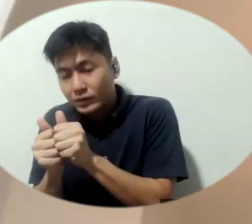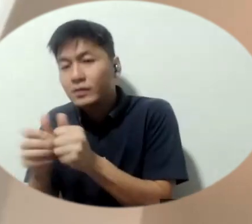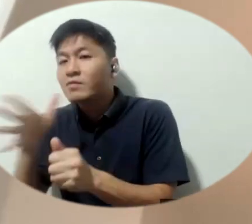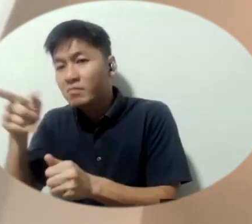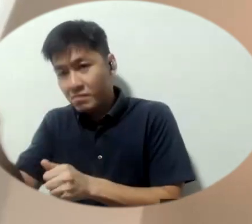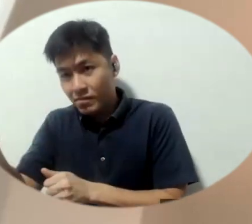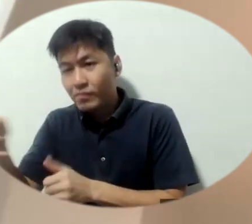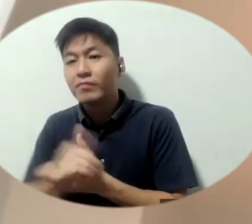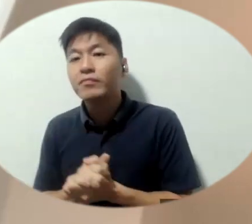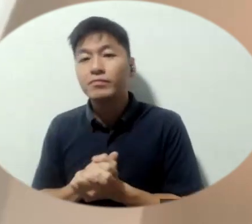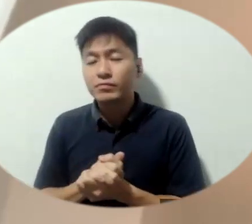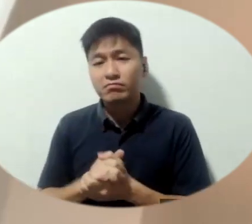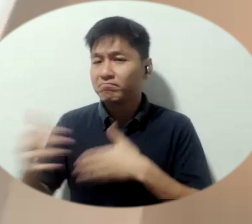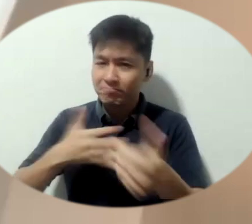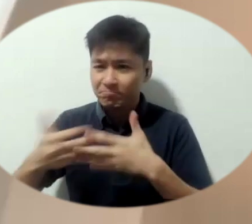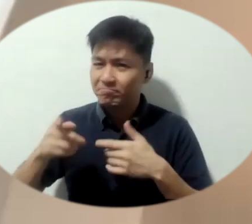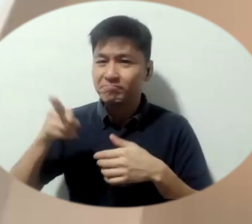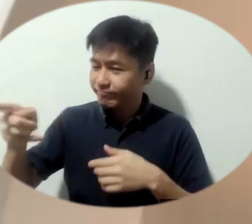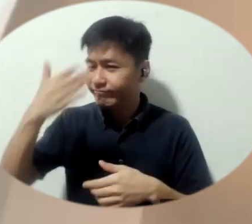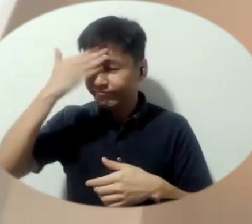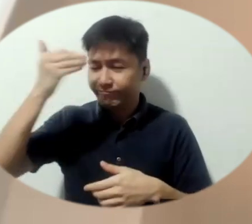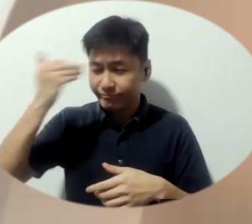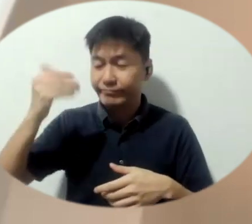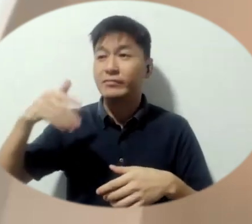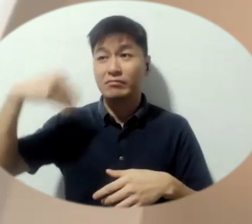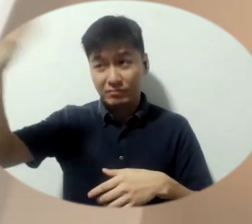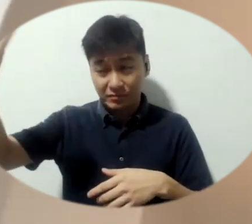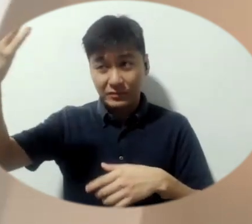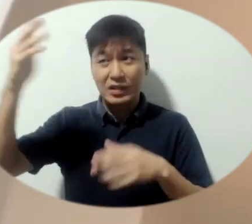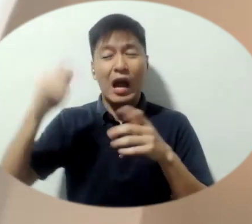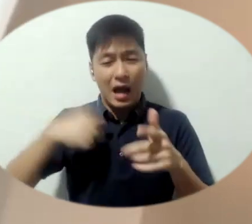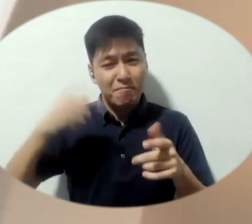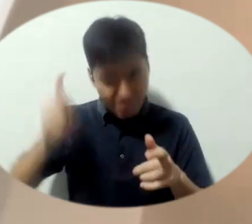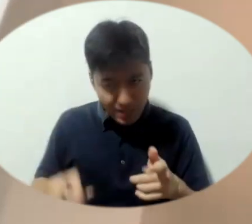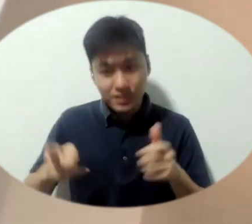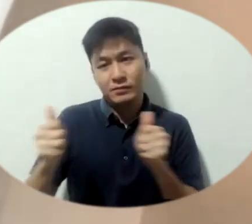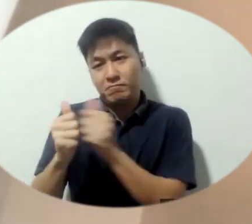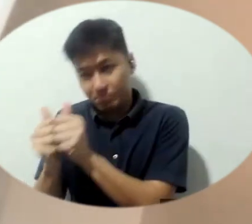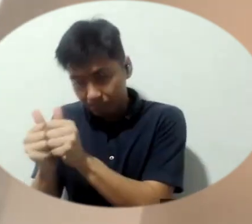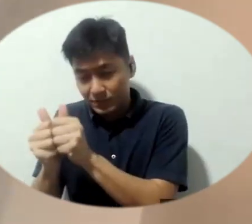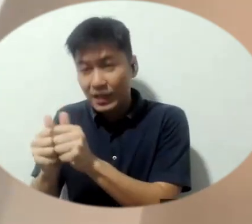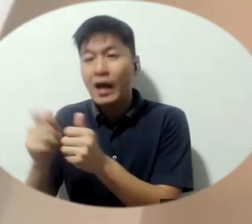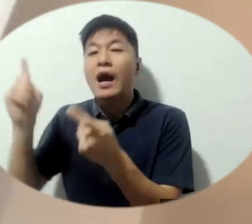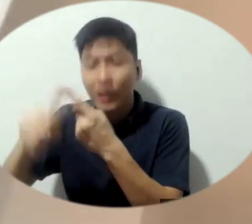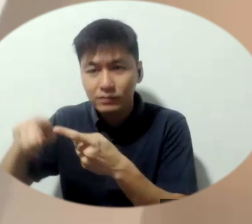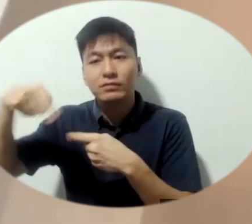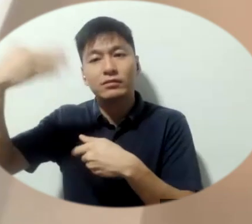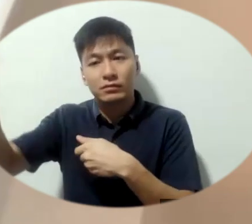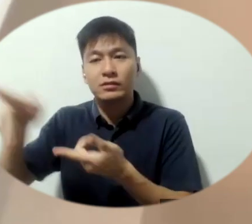moment. And I'm proud to say that my grandma lived 6 years with dementia. It was not suffering for neither of